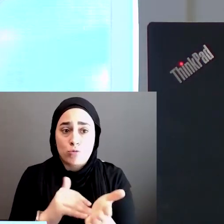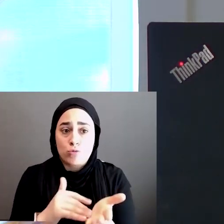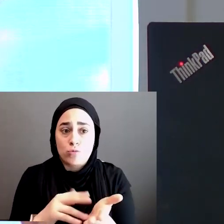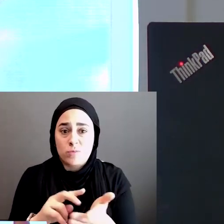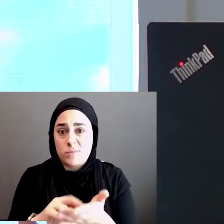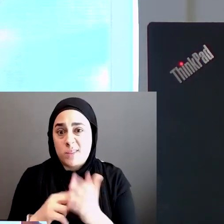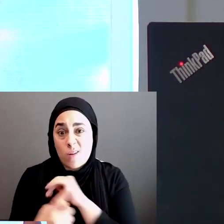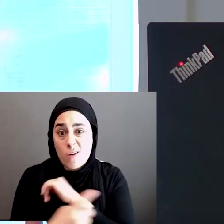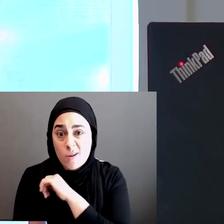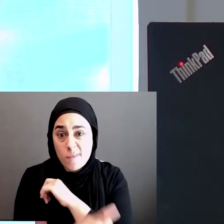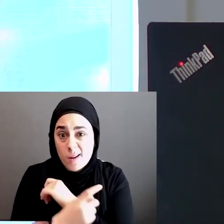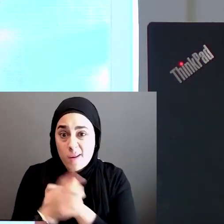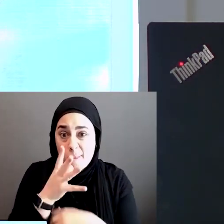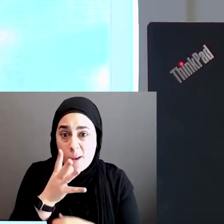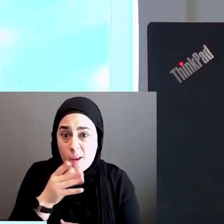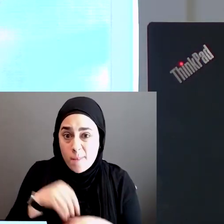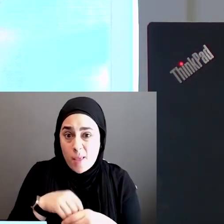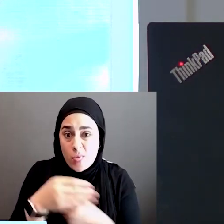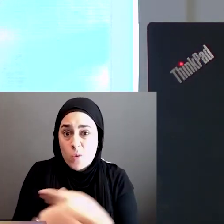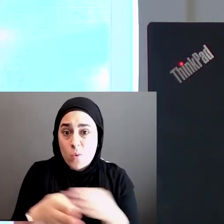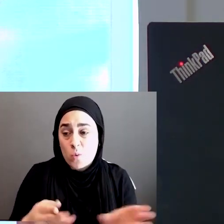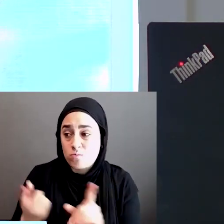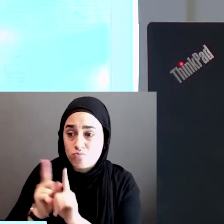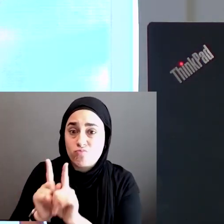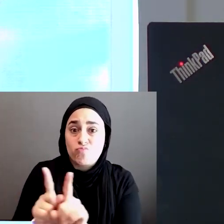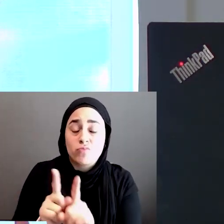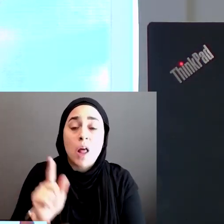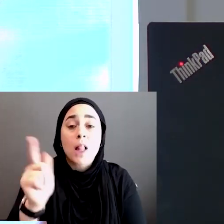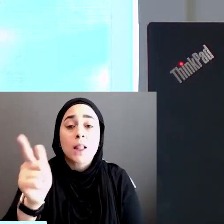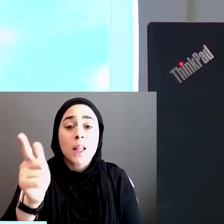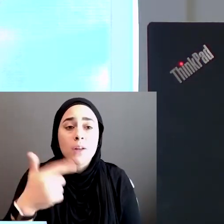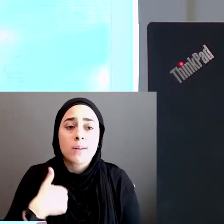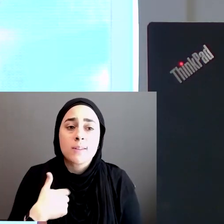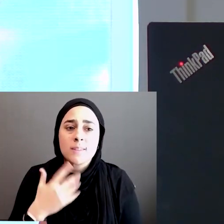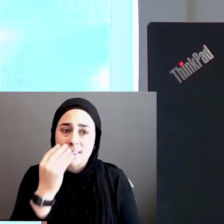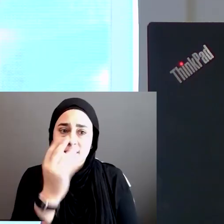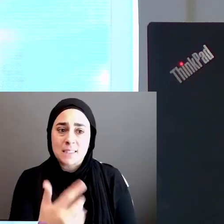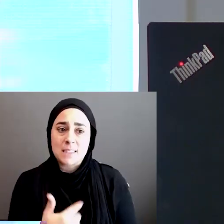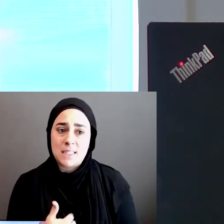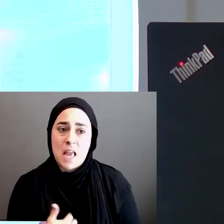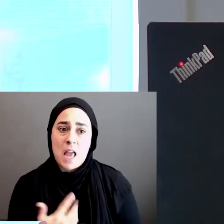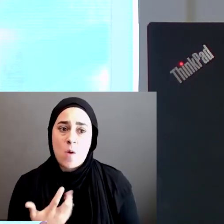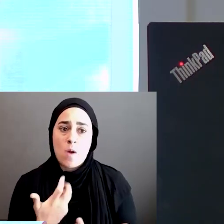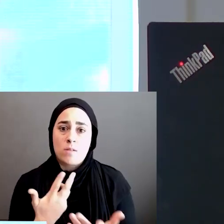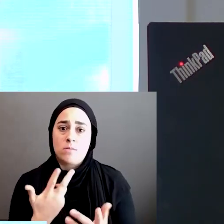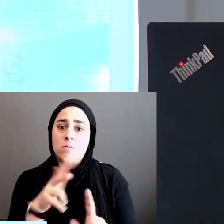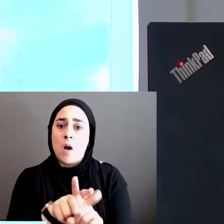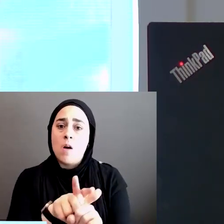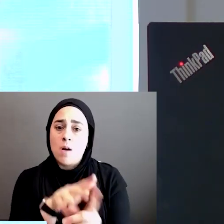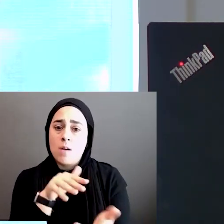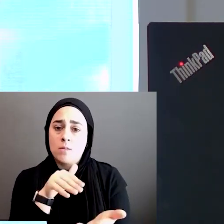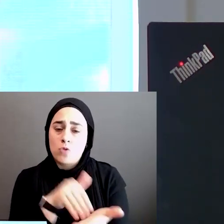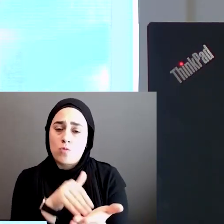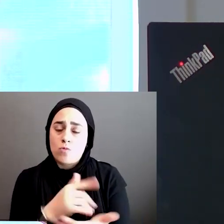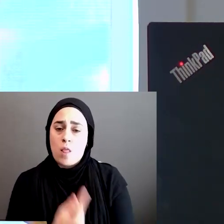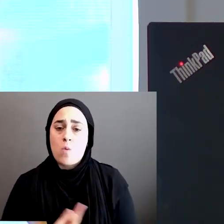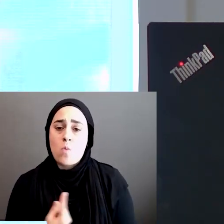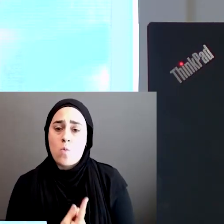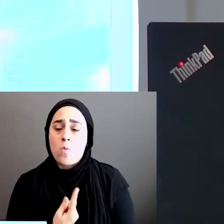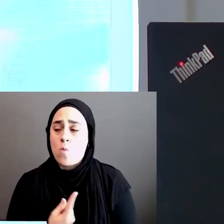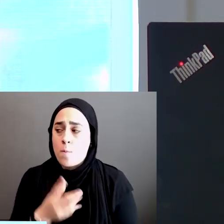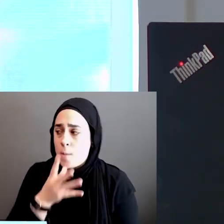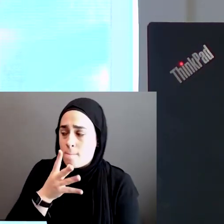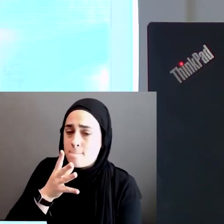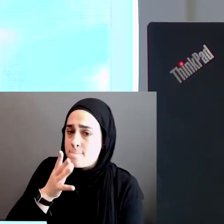default, she would be in the room. So it was only later on that I was able to express I'd like to meet on my own, right? So